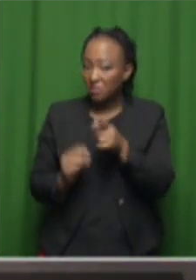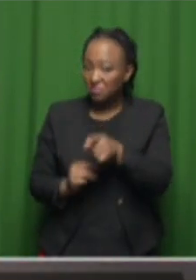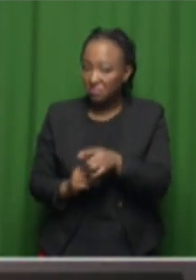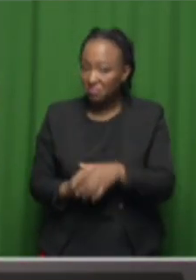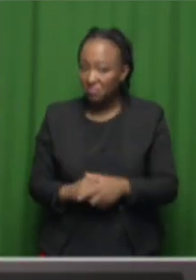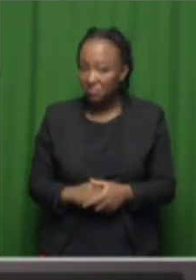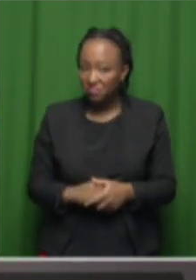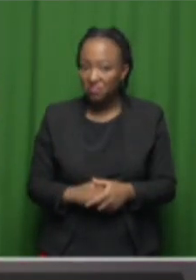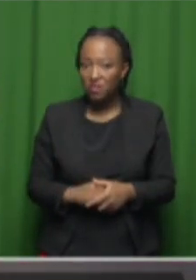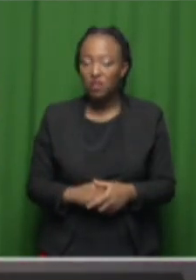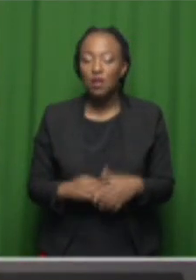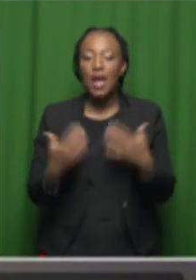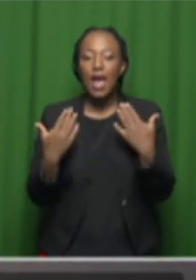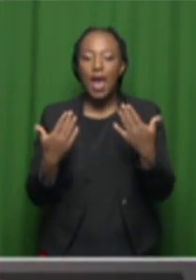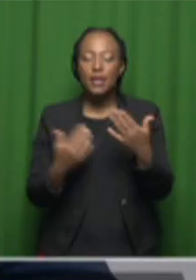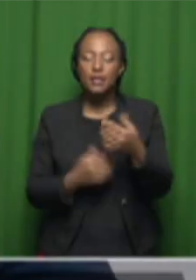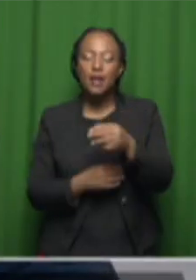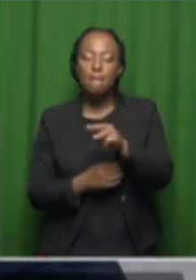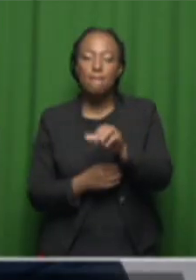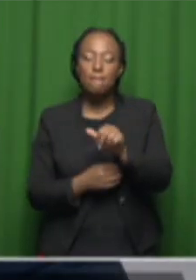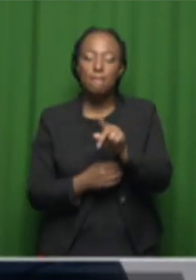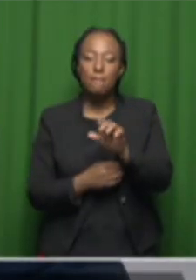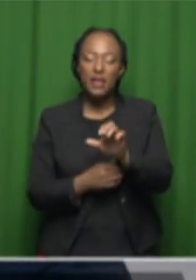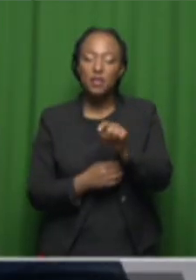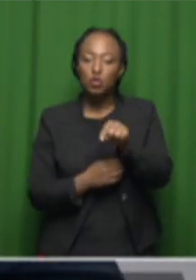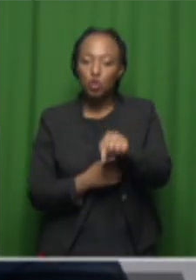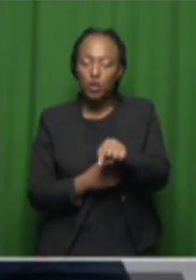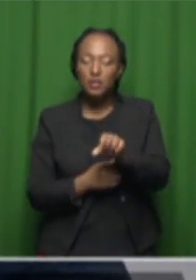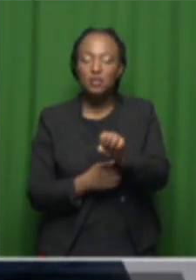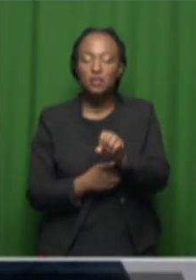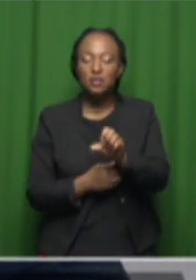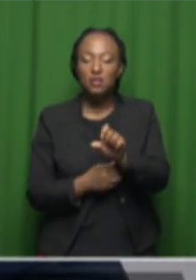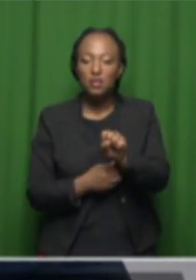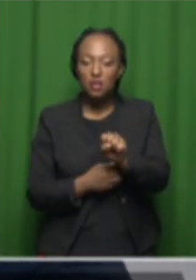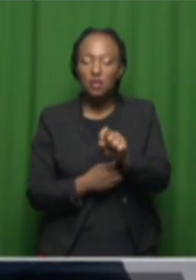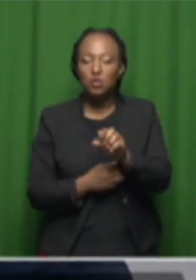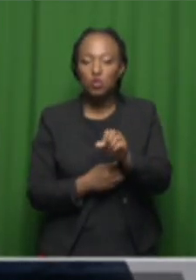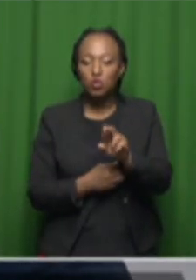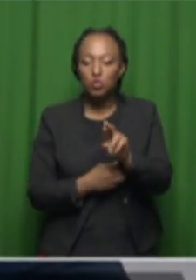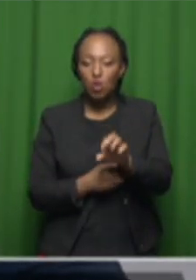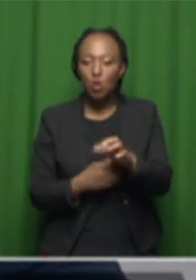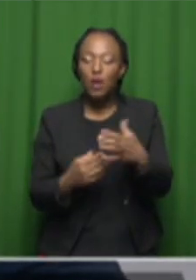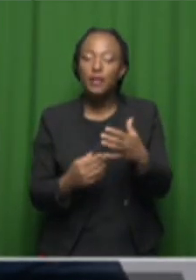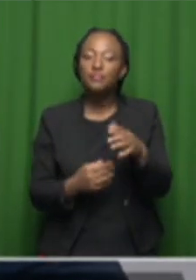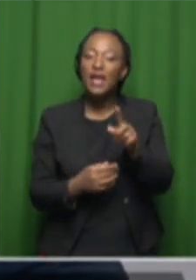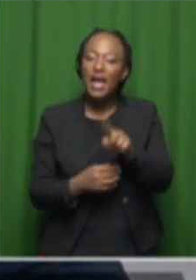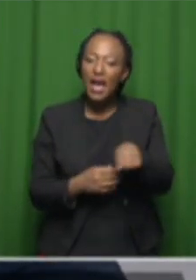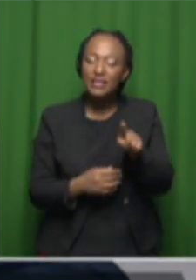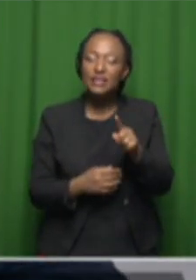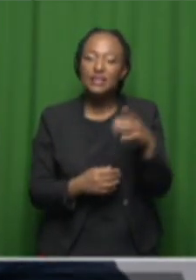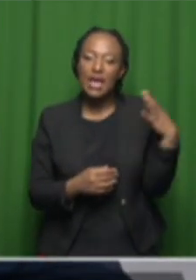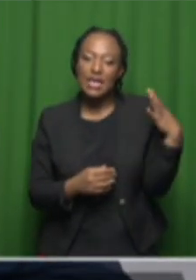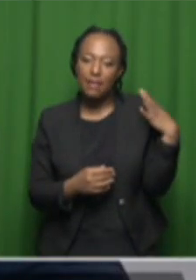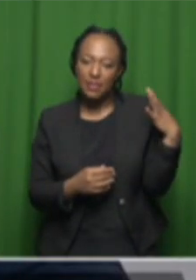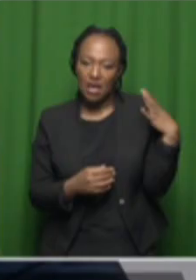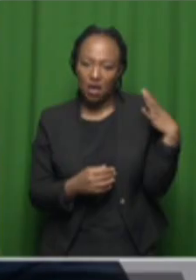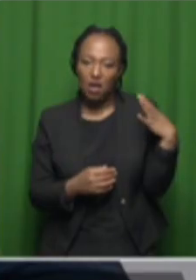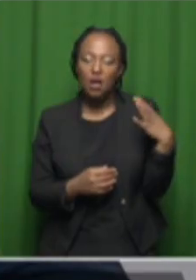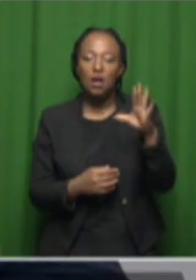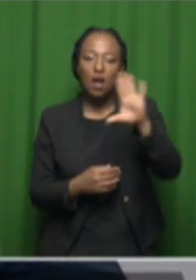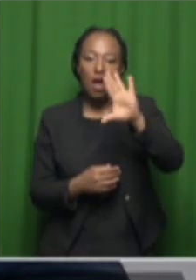go to handmadeafrica.store, follow us on social media at Capitec Handmade Africa, and join us